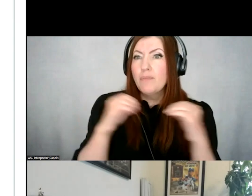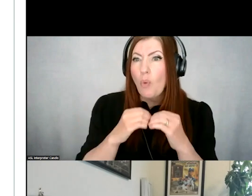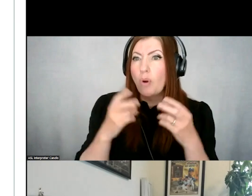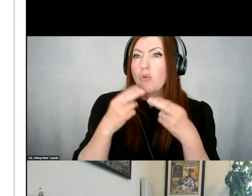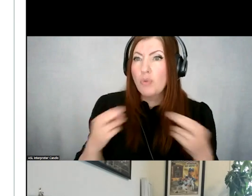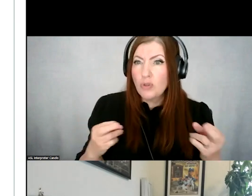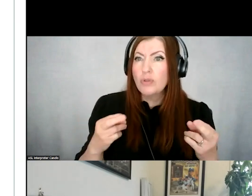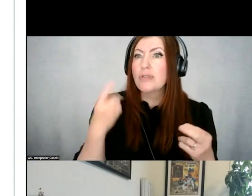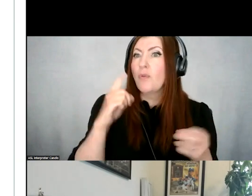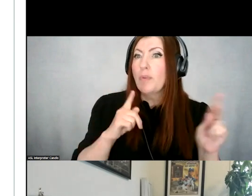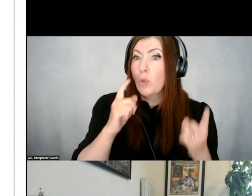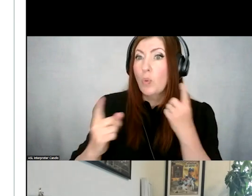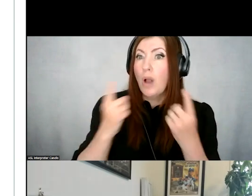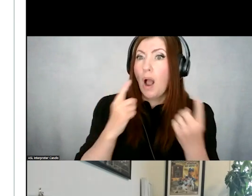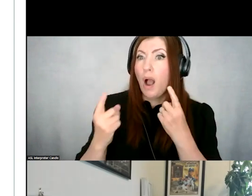come to you.